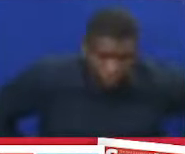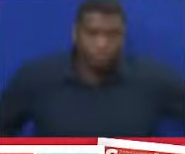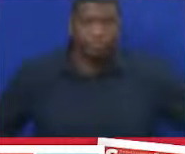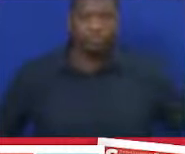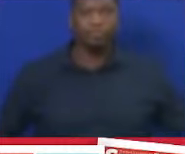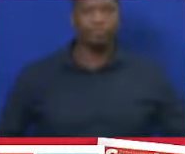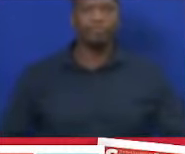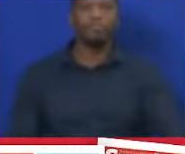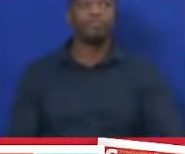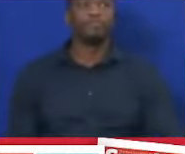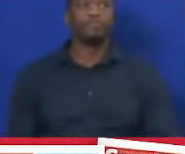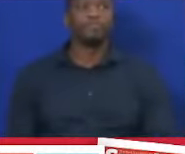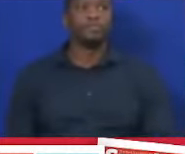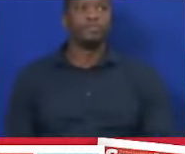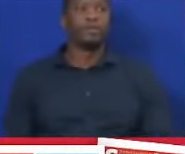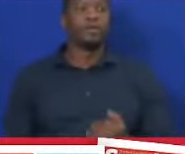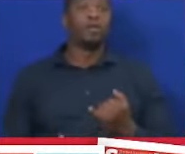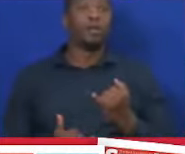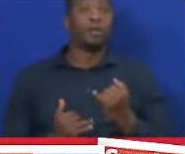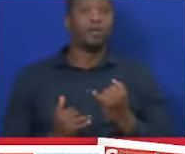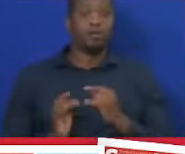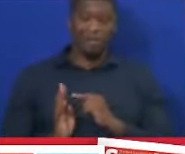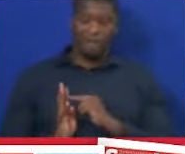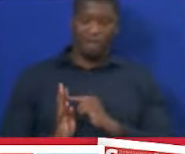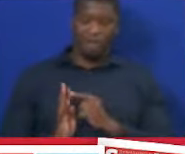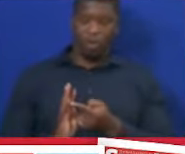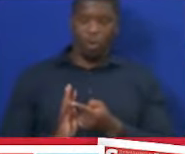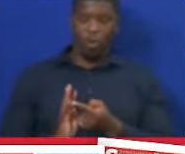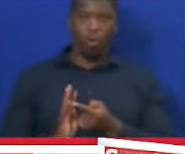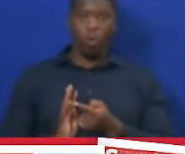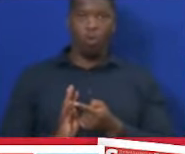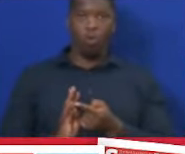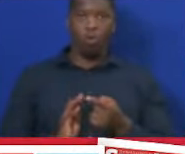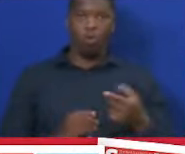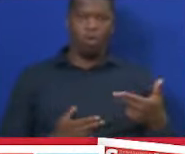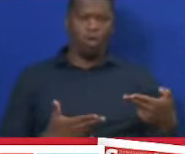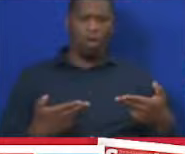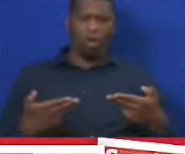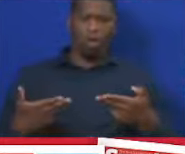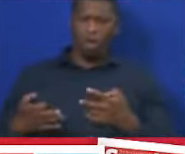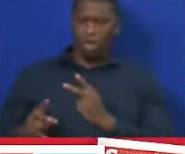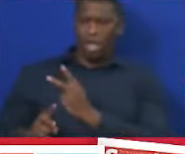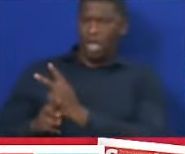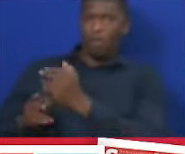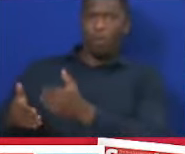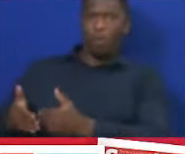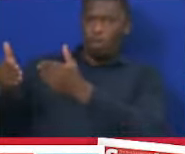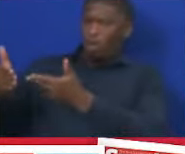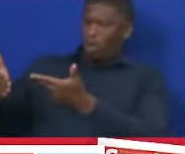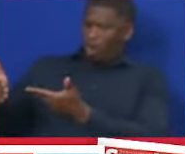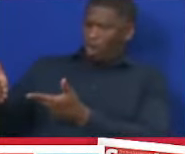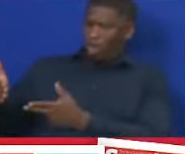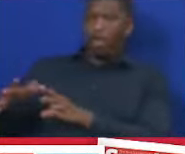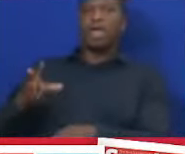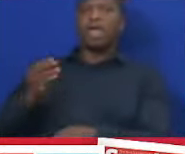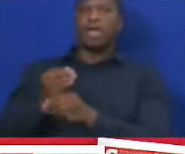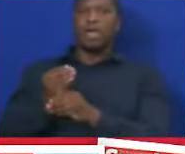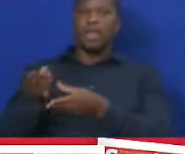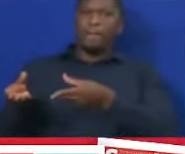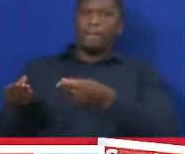up against the wall and under a pillow is, in your evidence, a contravention of the